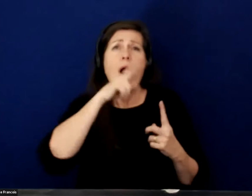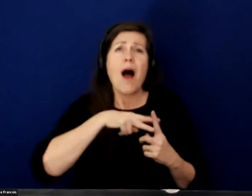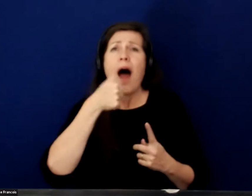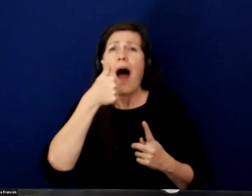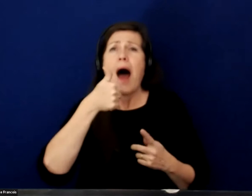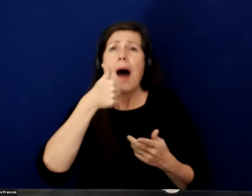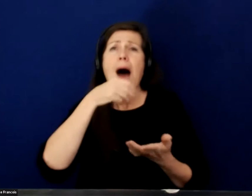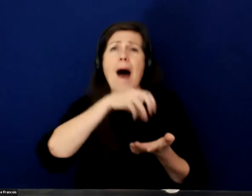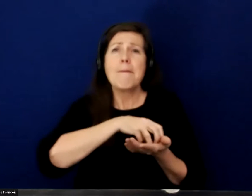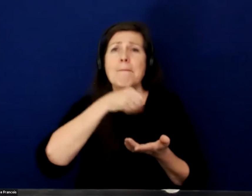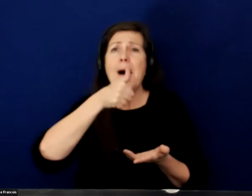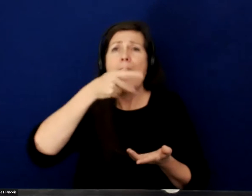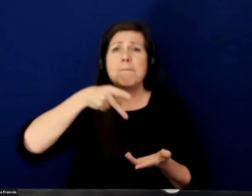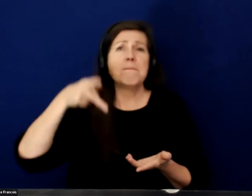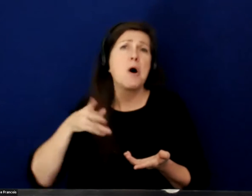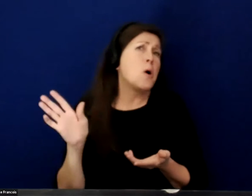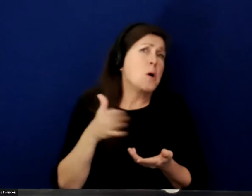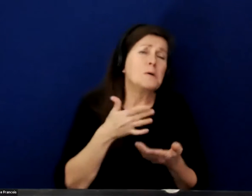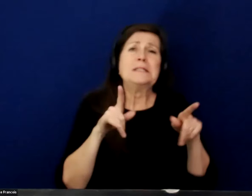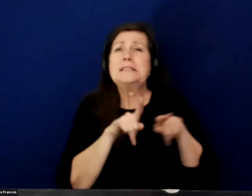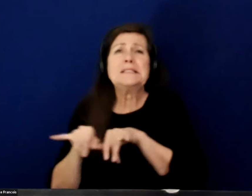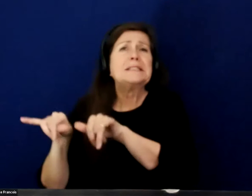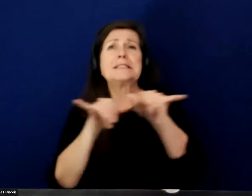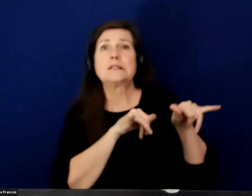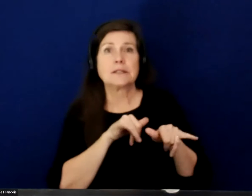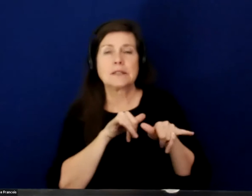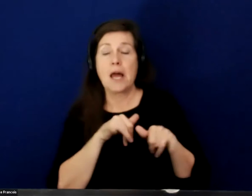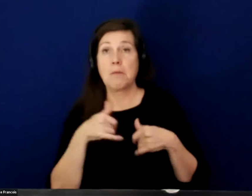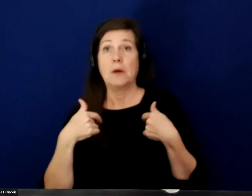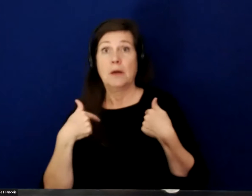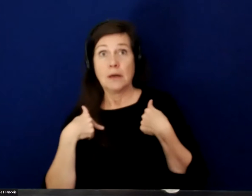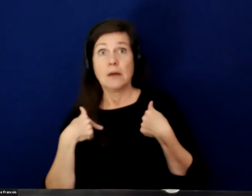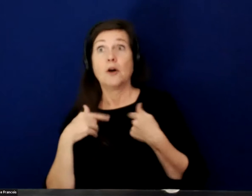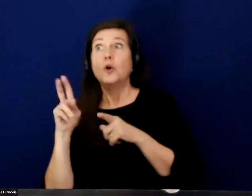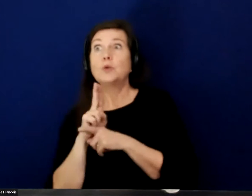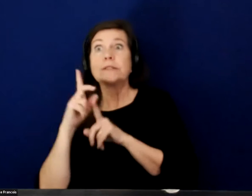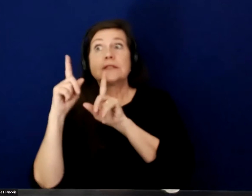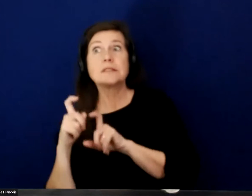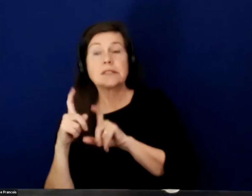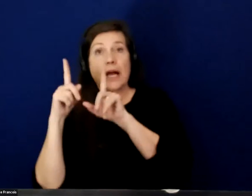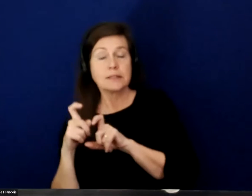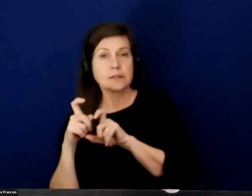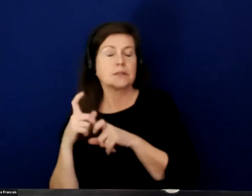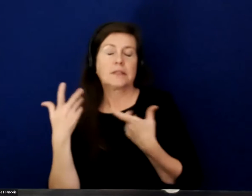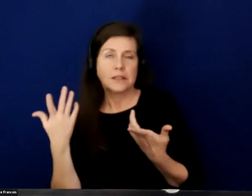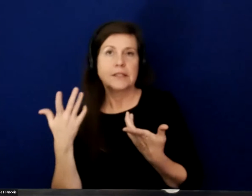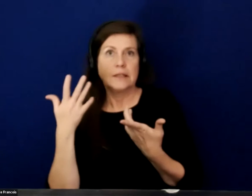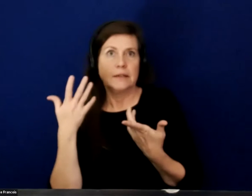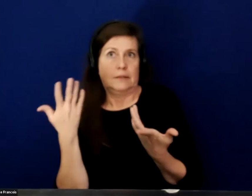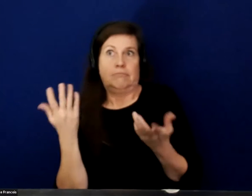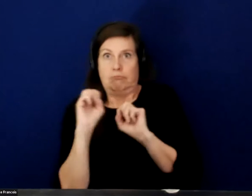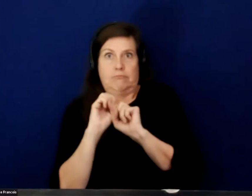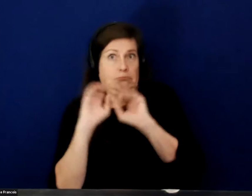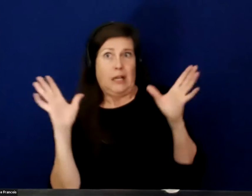in any other way than saying, but it's obvious that you need user testing. If we don't have any better ways of